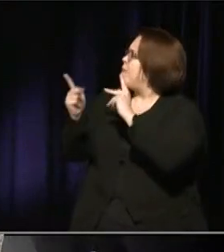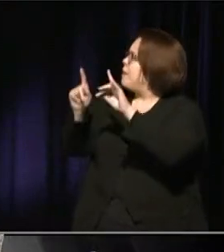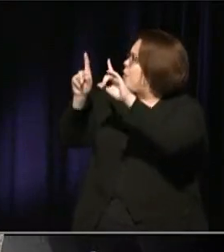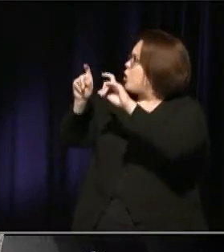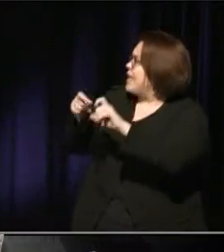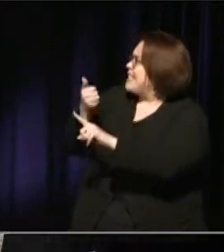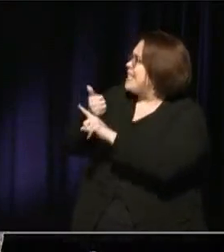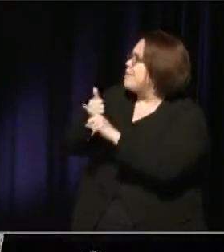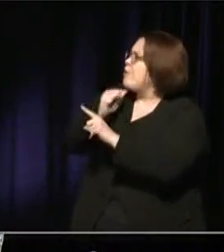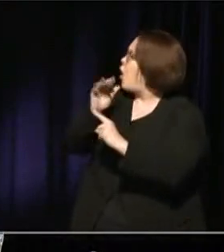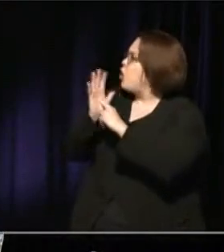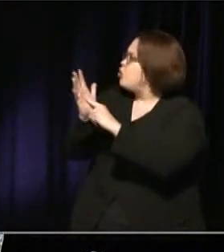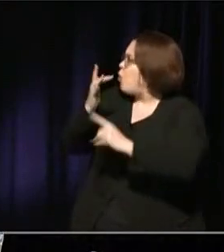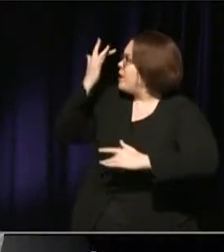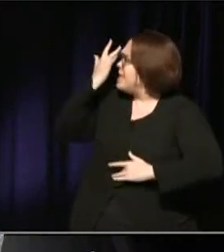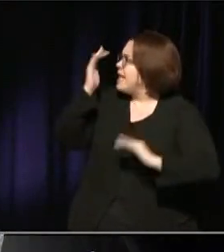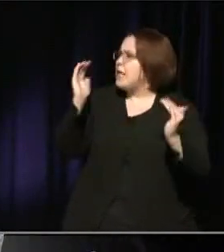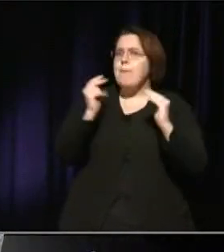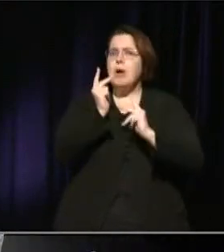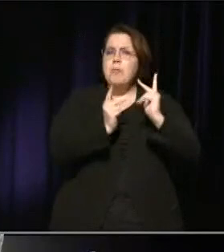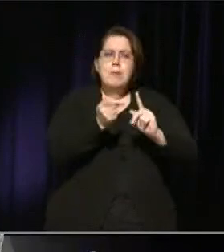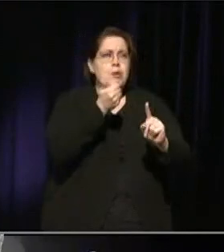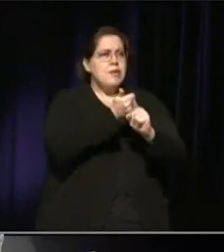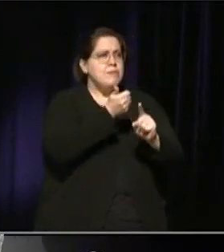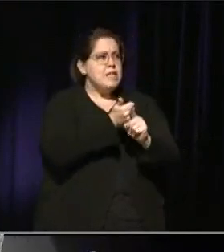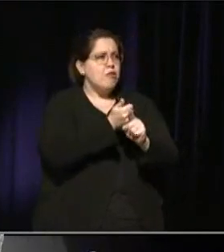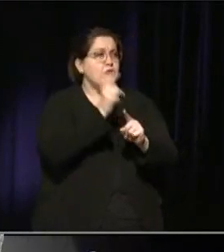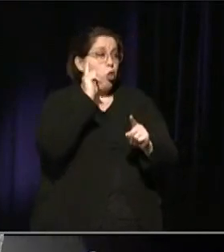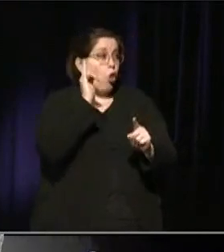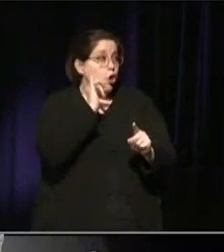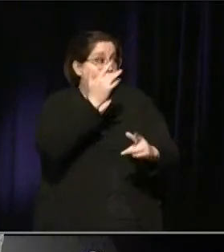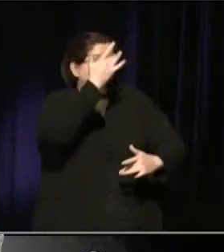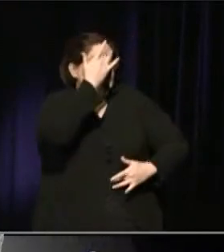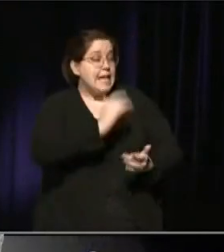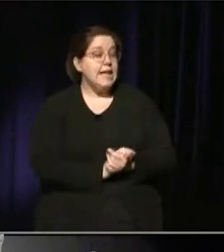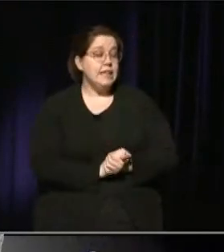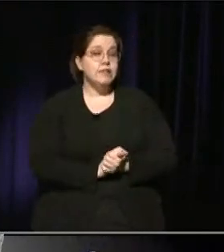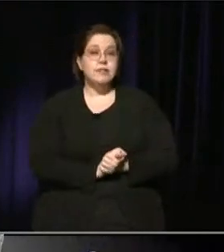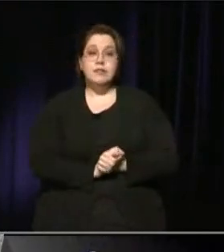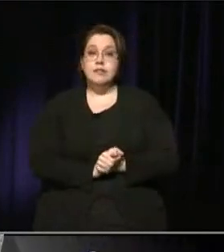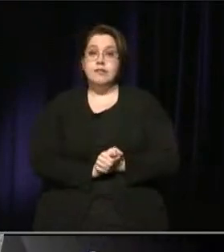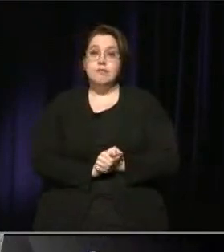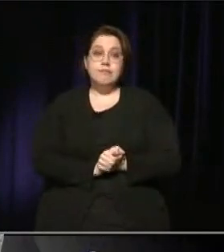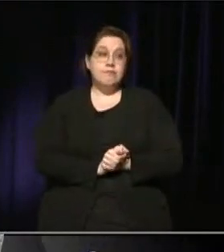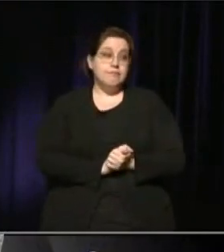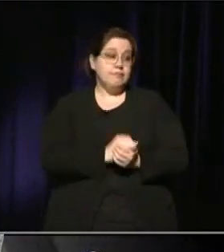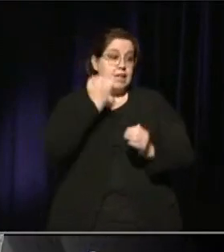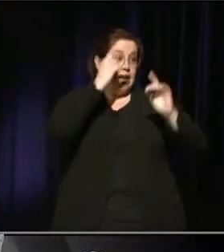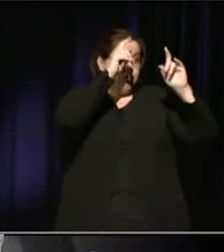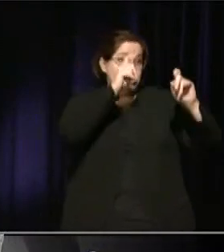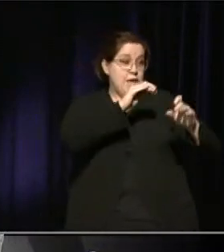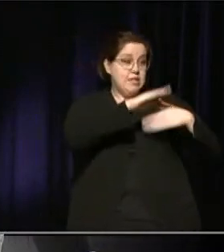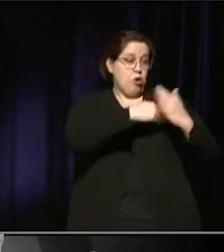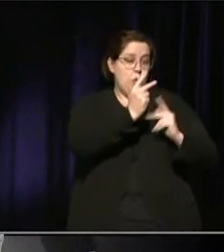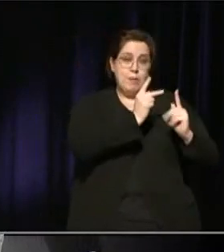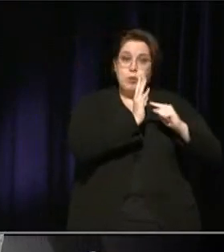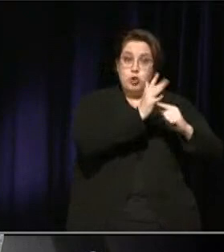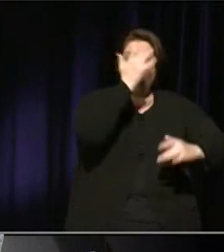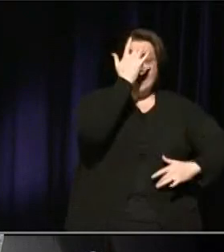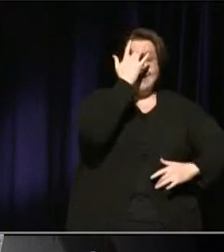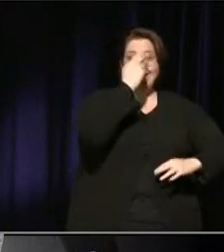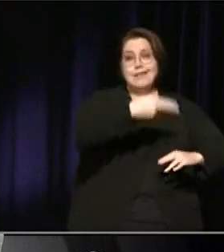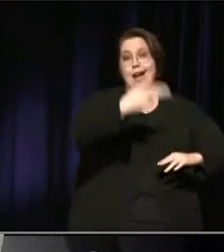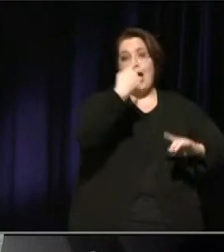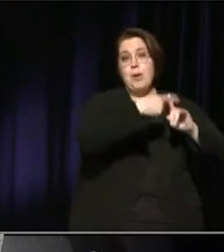that are asymptomatic as opposed to those that have symptoms? You test all symptoms, you're going to get a higher positive